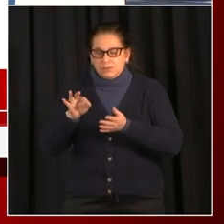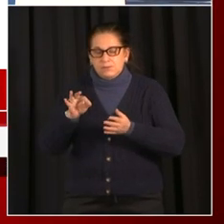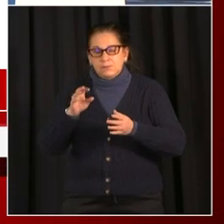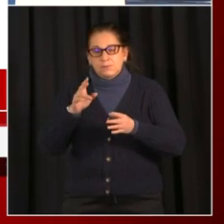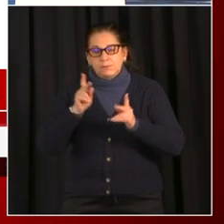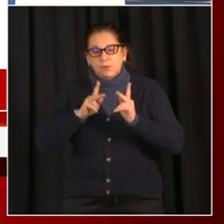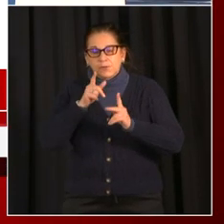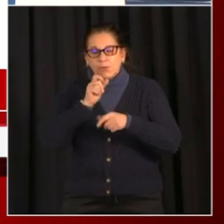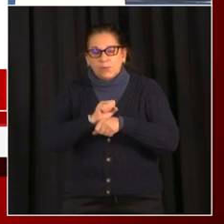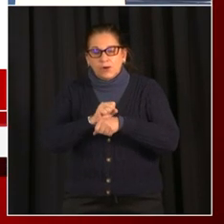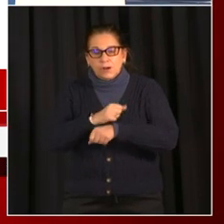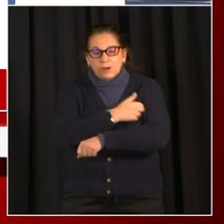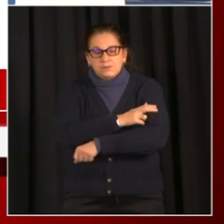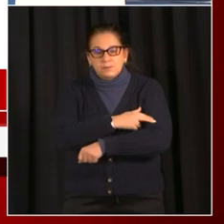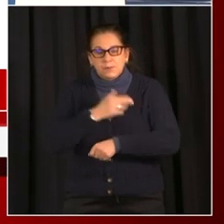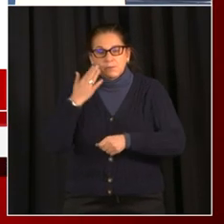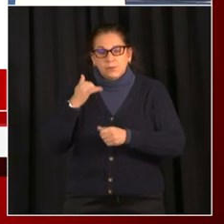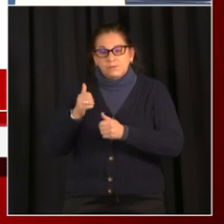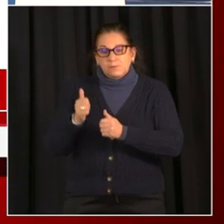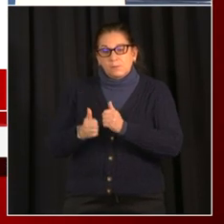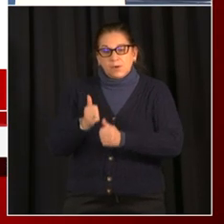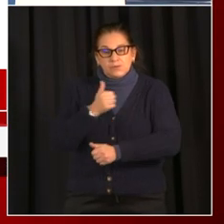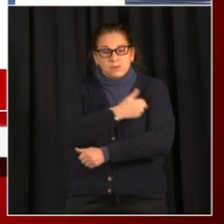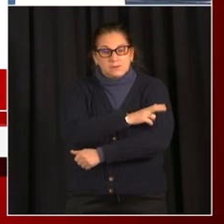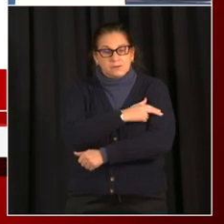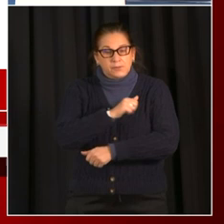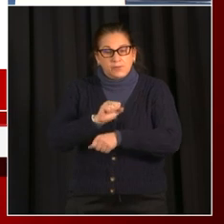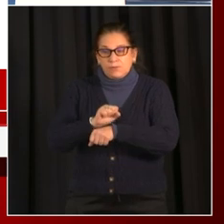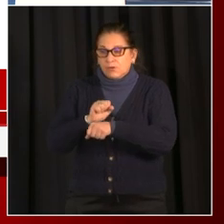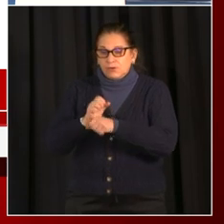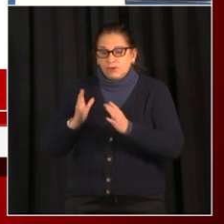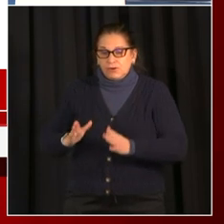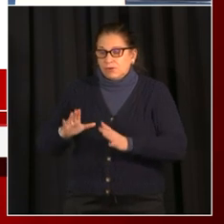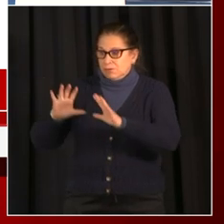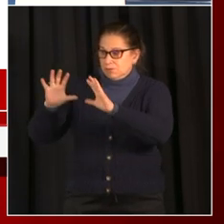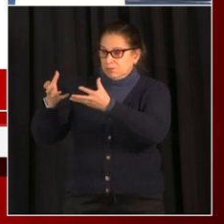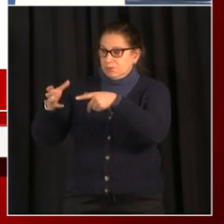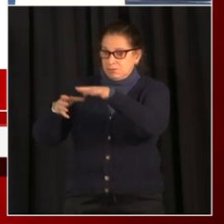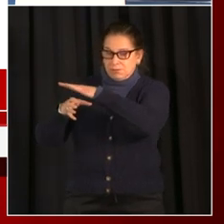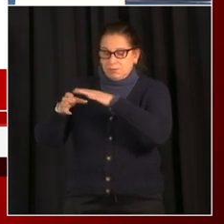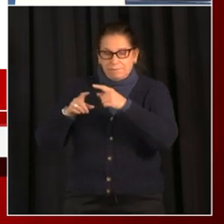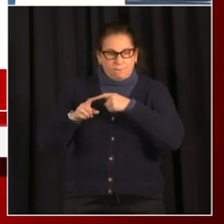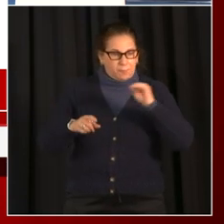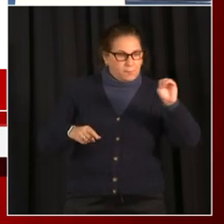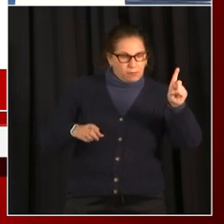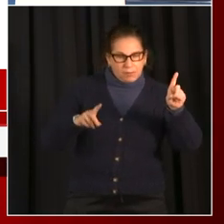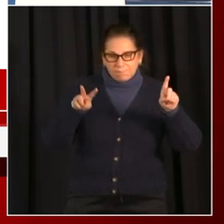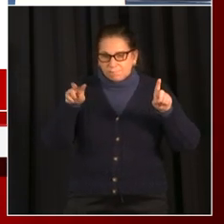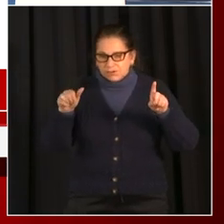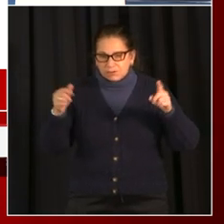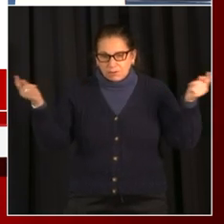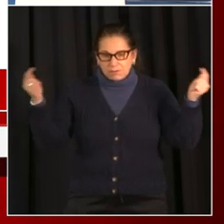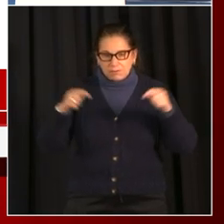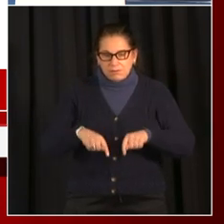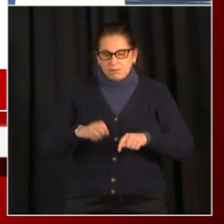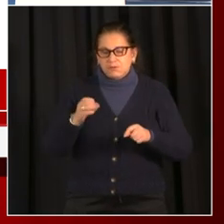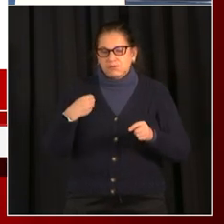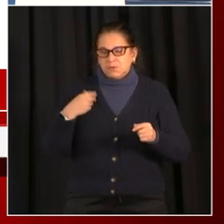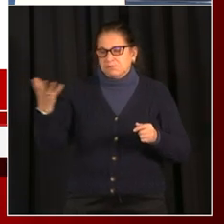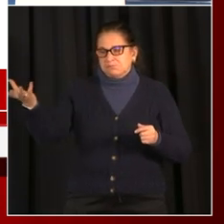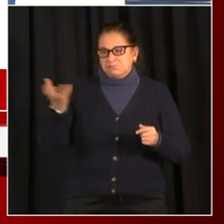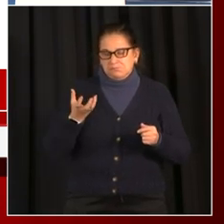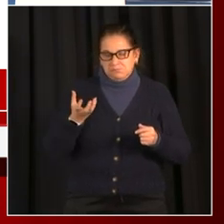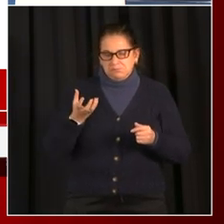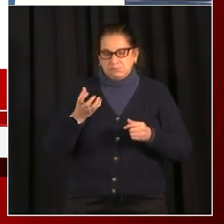Mayor Bowser, we were able to get additional vaccine from Virginia and Maryland, about 8,775 doses from Virginia